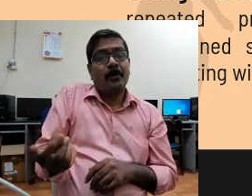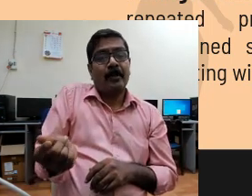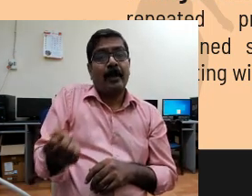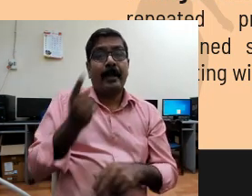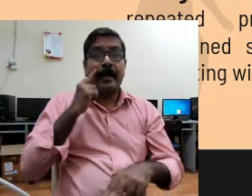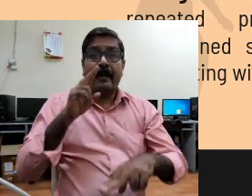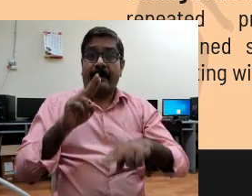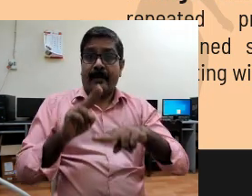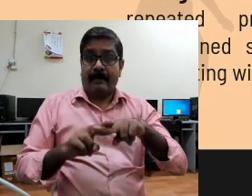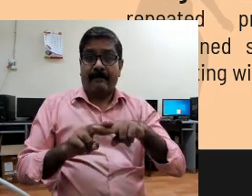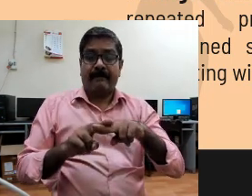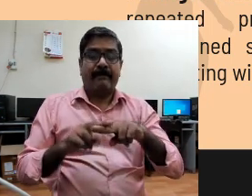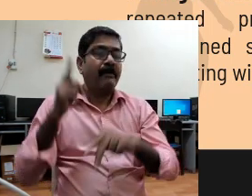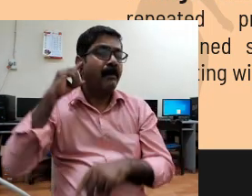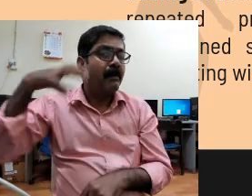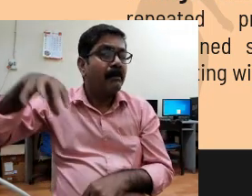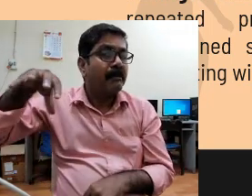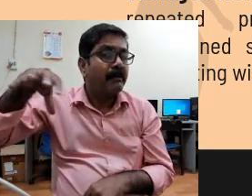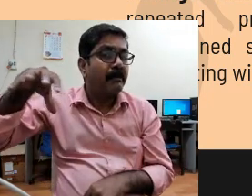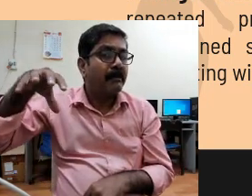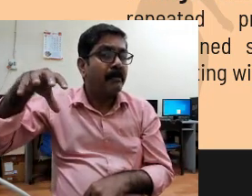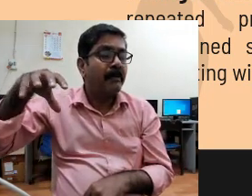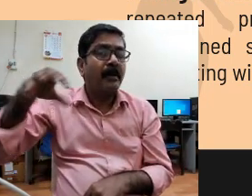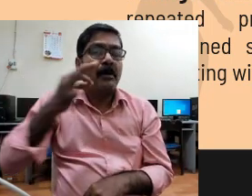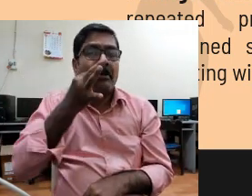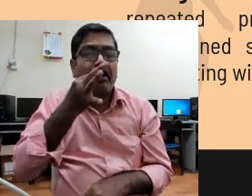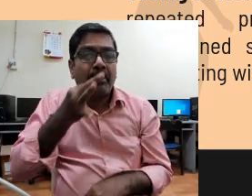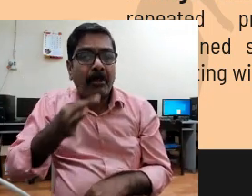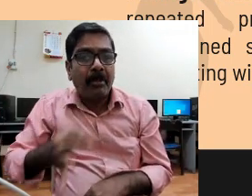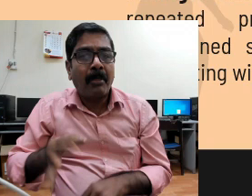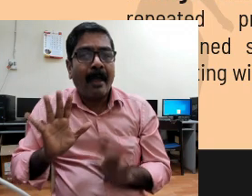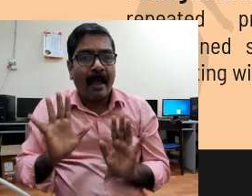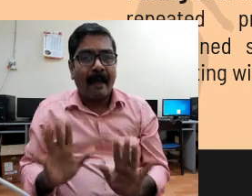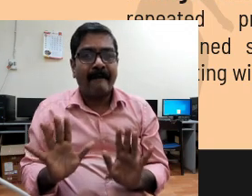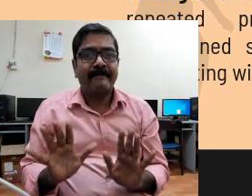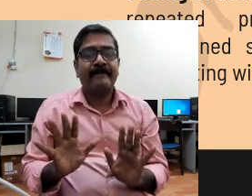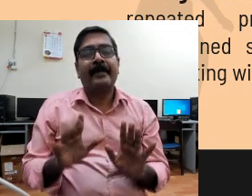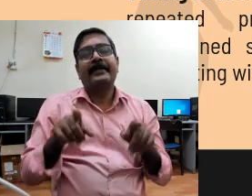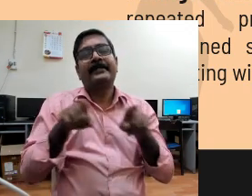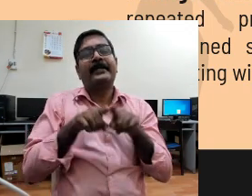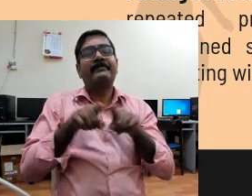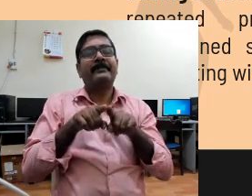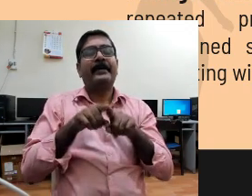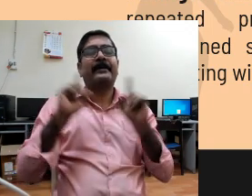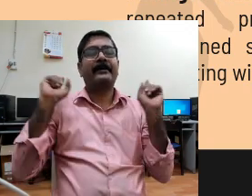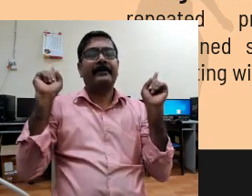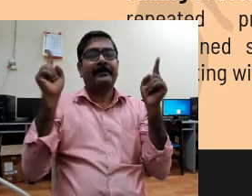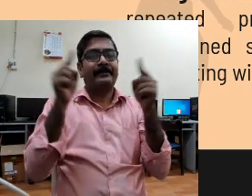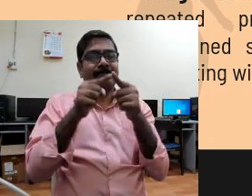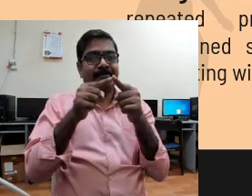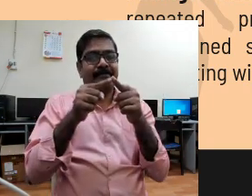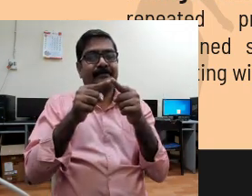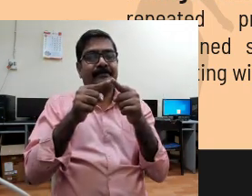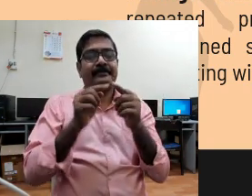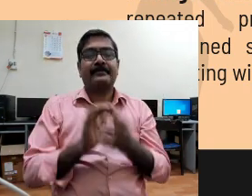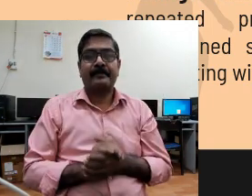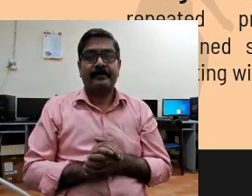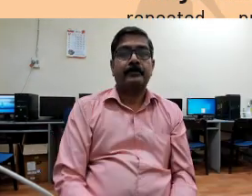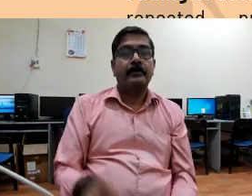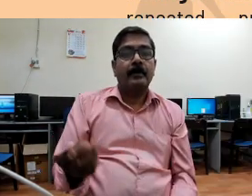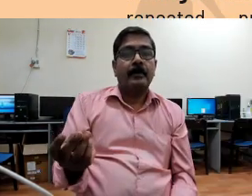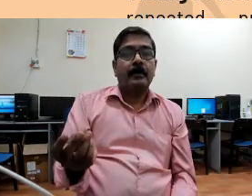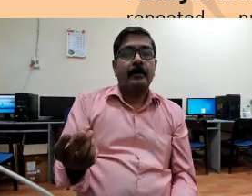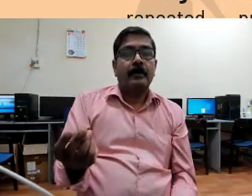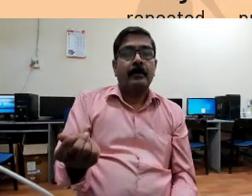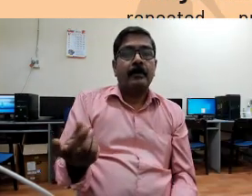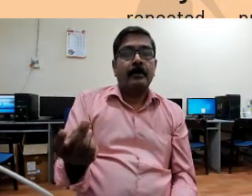the unconditioned stimulus is being associated again with the conditioned stimulus, behavior reoccurs